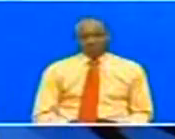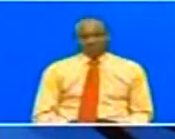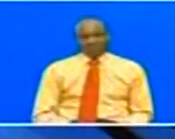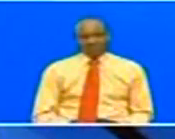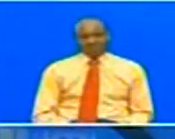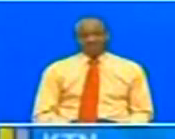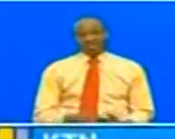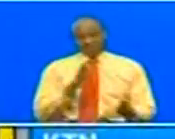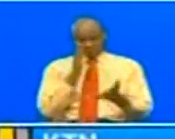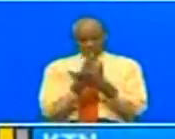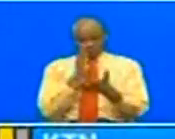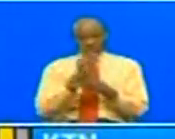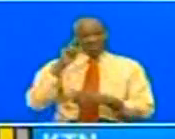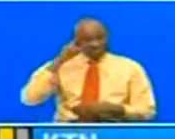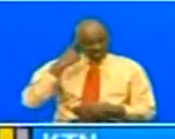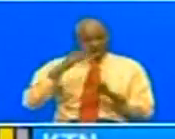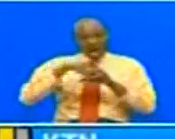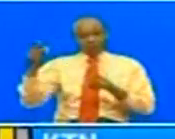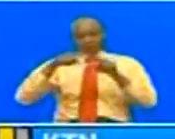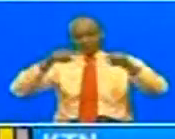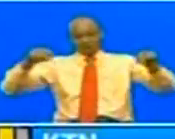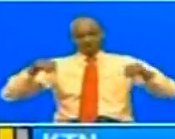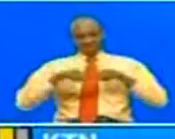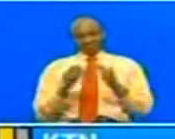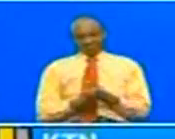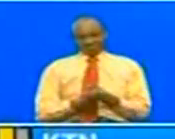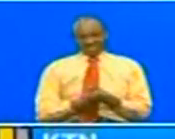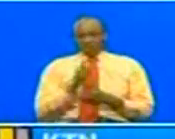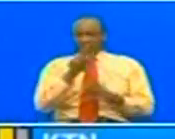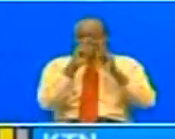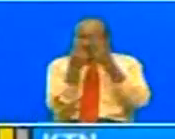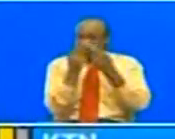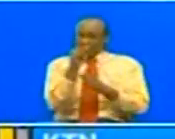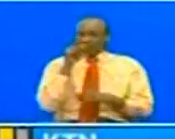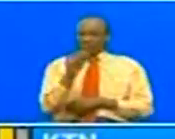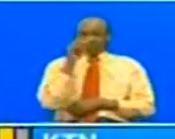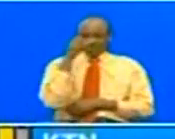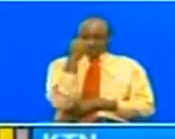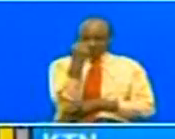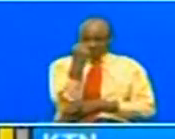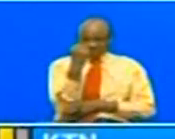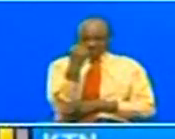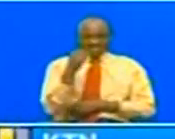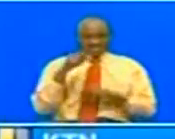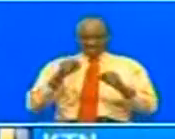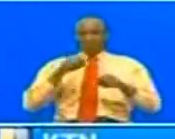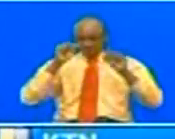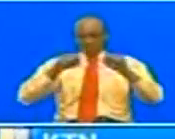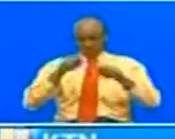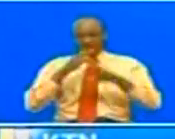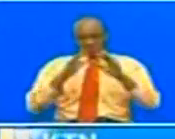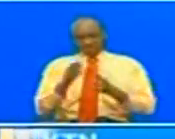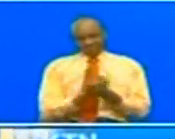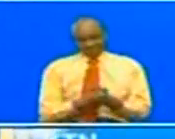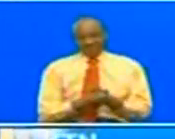Well, indeed, thinking outside the box, a unit going for 1.5 million, quite affordable.